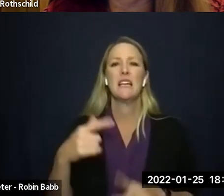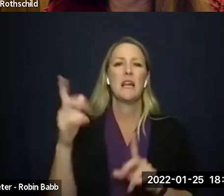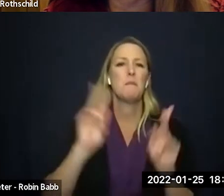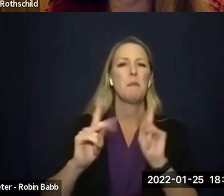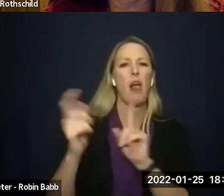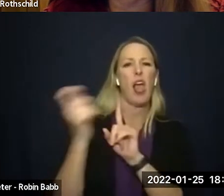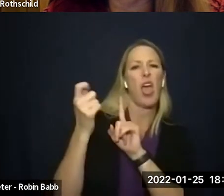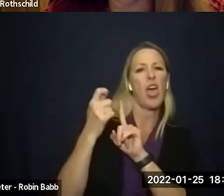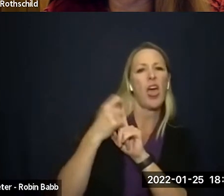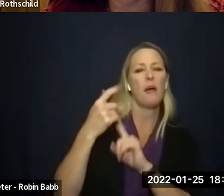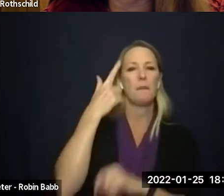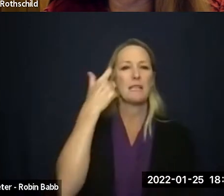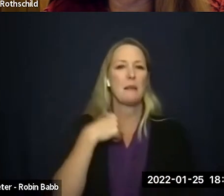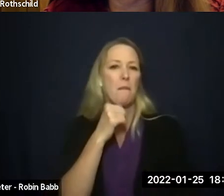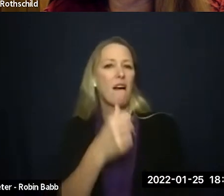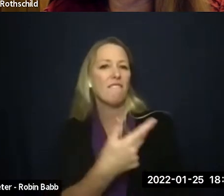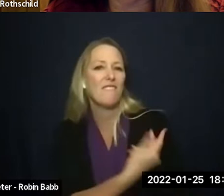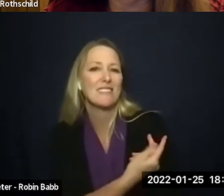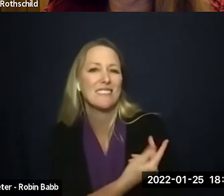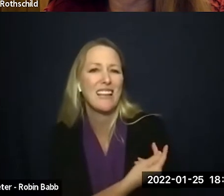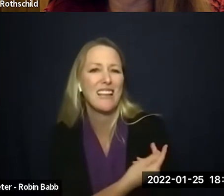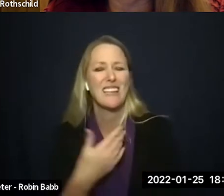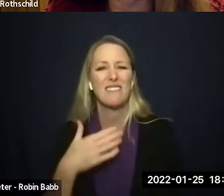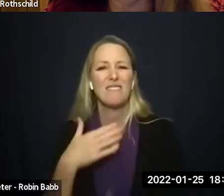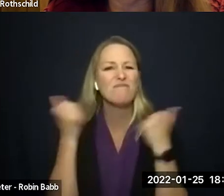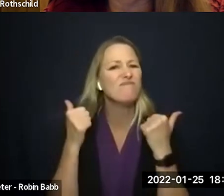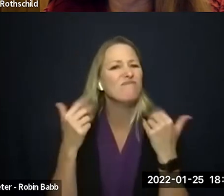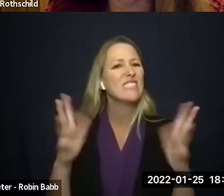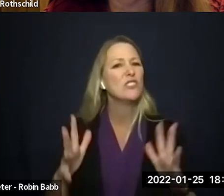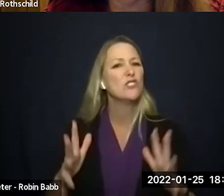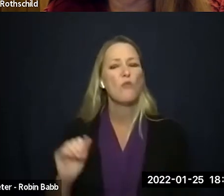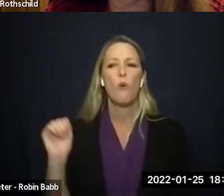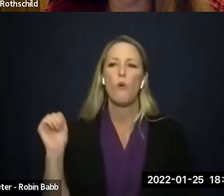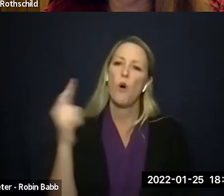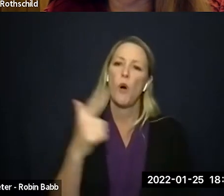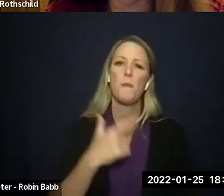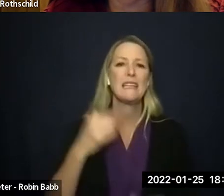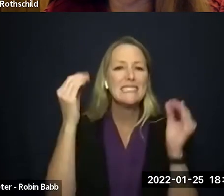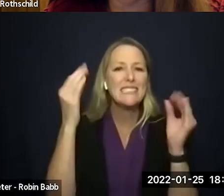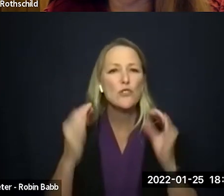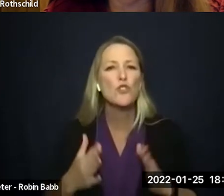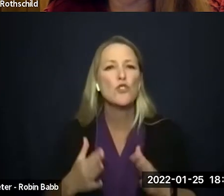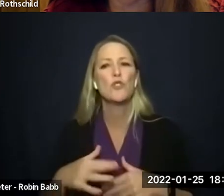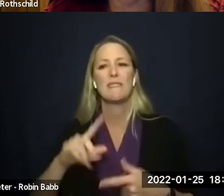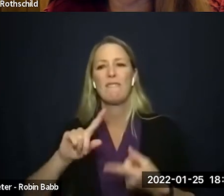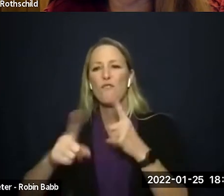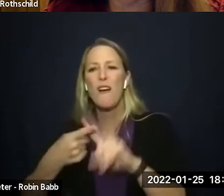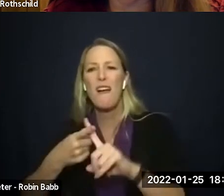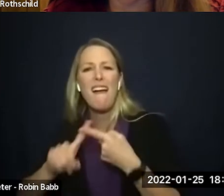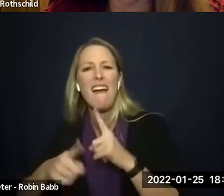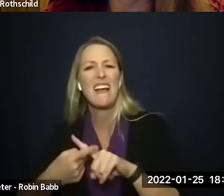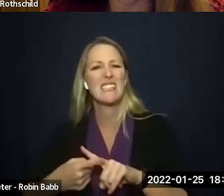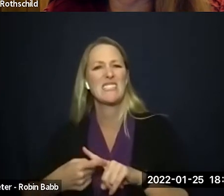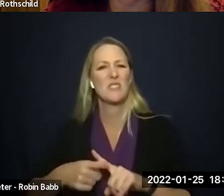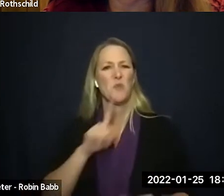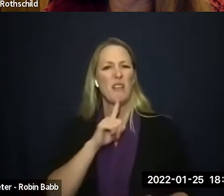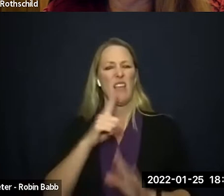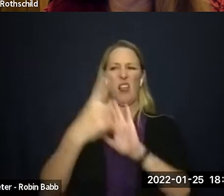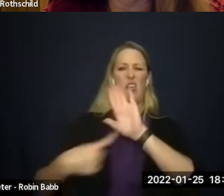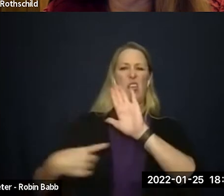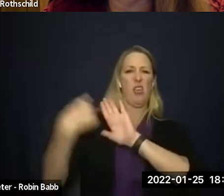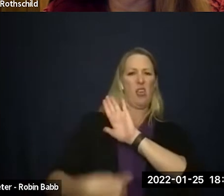for not being vaccinated all my teachers and friends just have like been very discriminatory